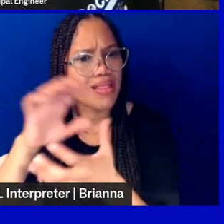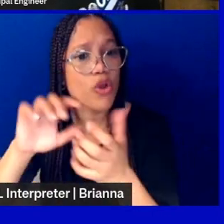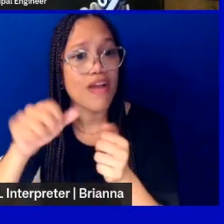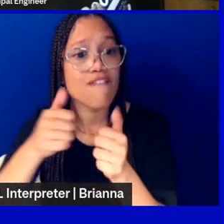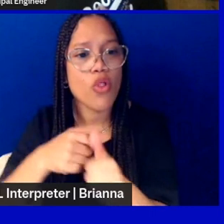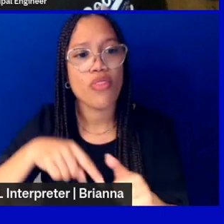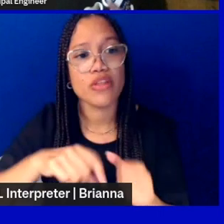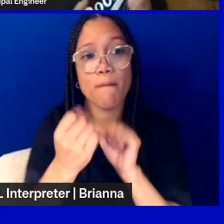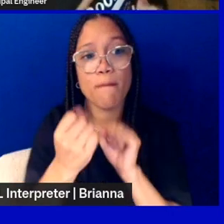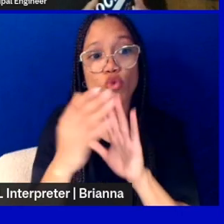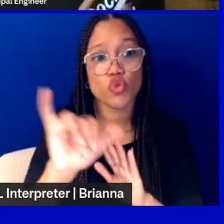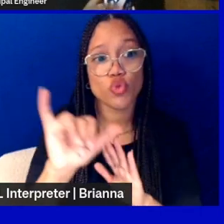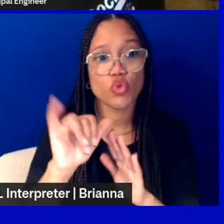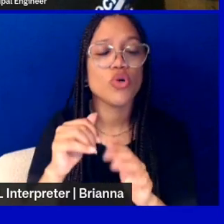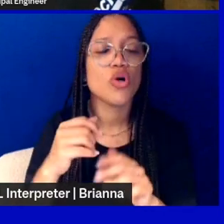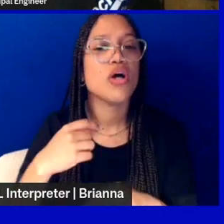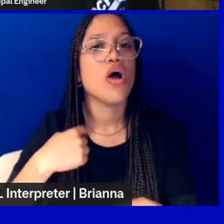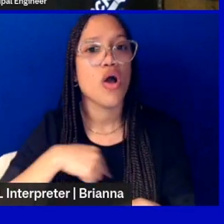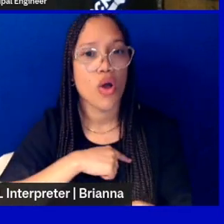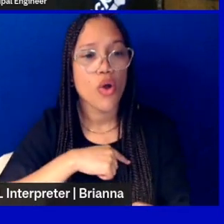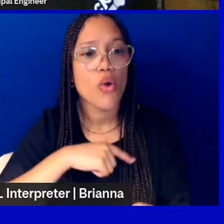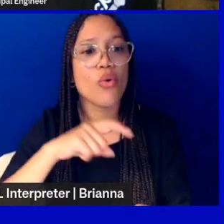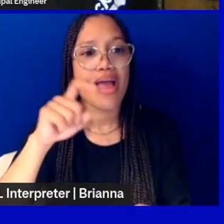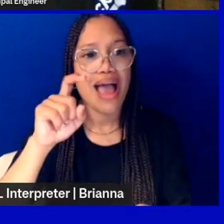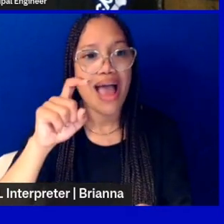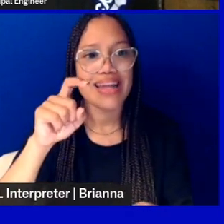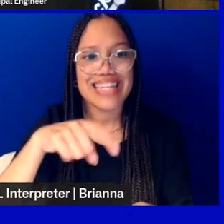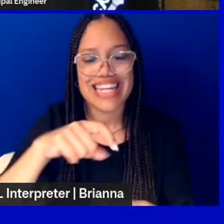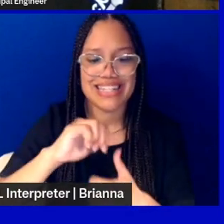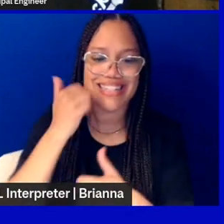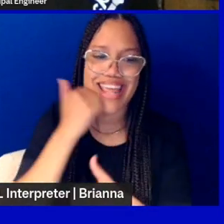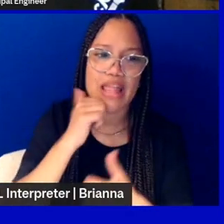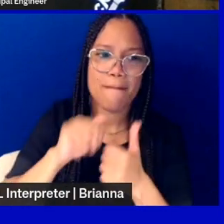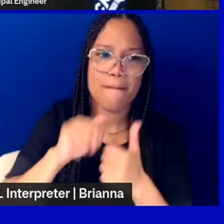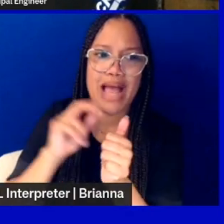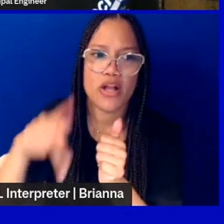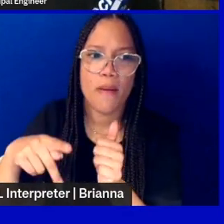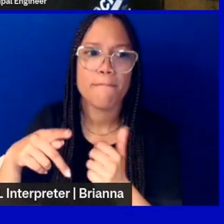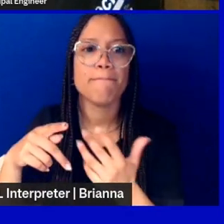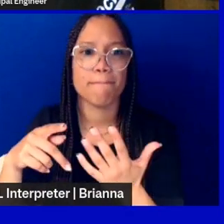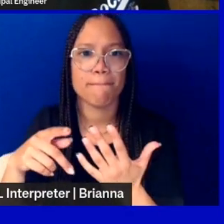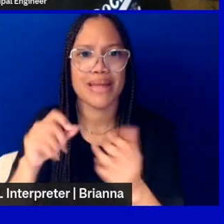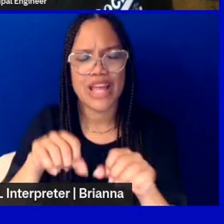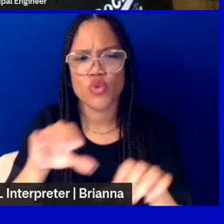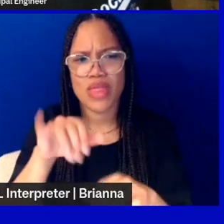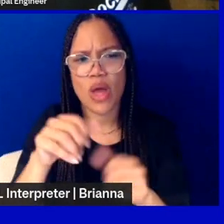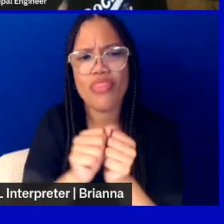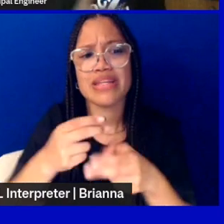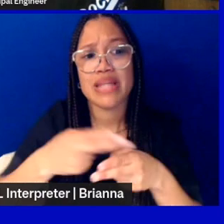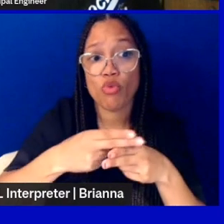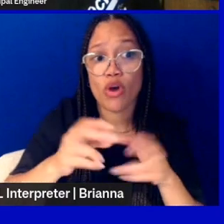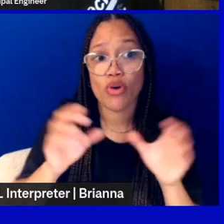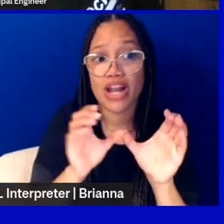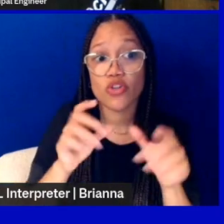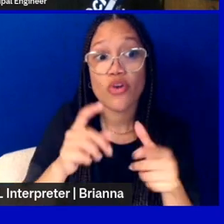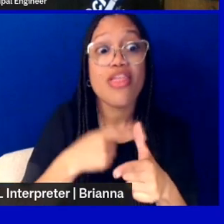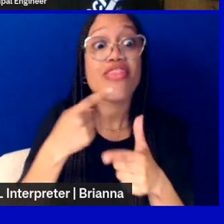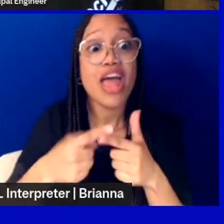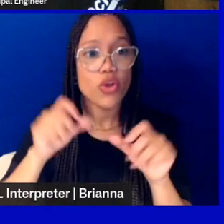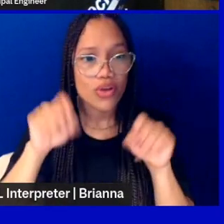also, where you have to follow, daily backup. You can do it with the temporary credentials. Then you can also follow